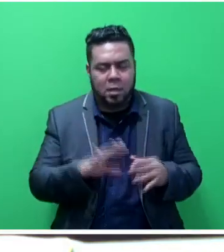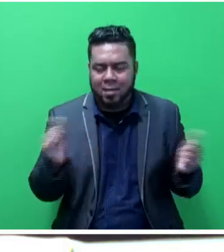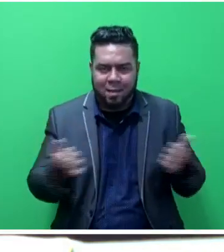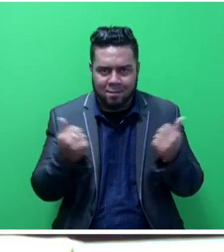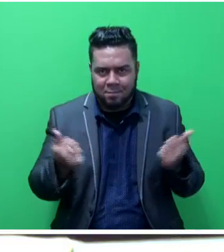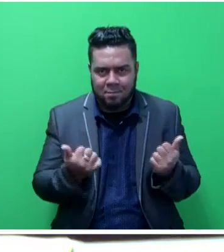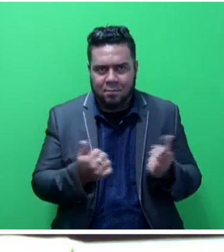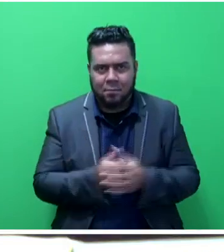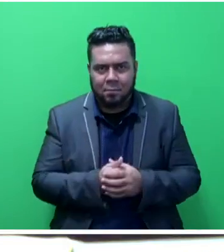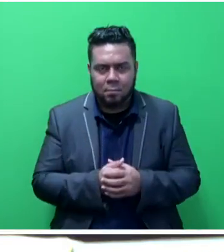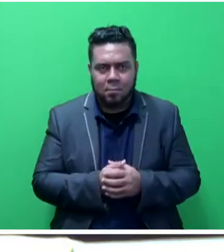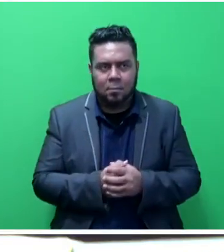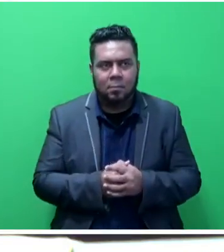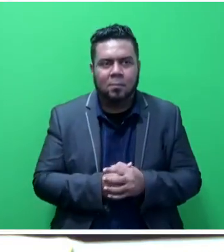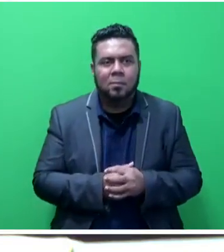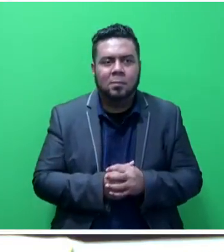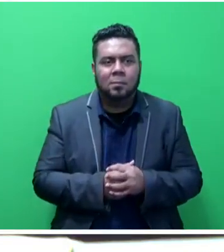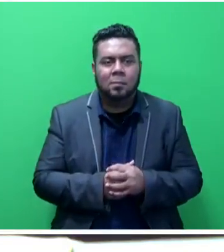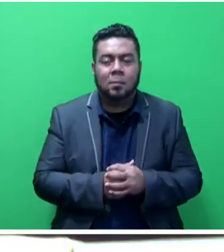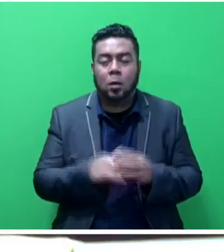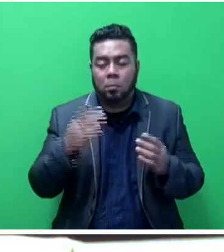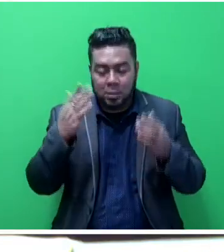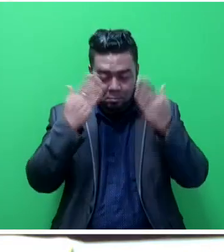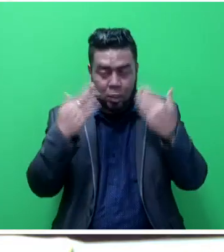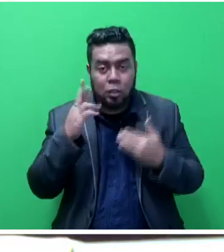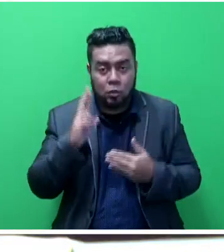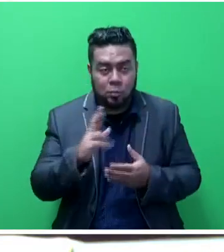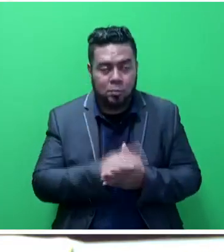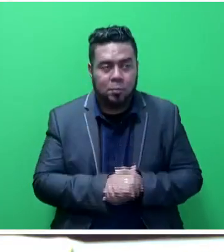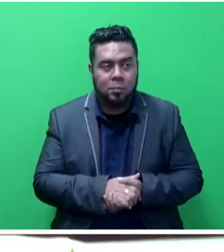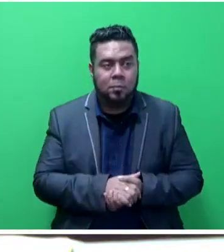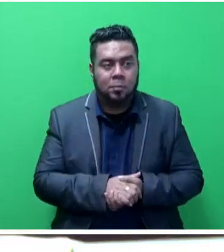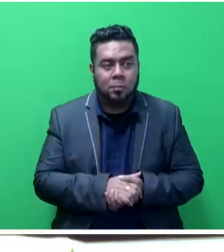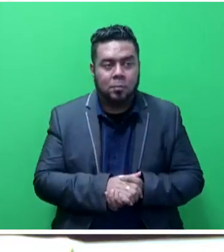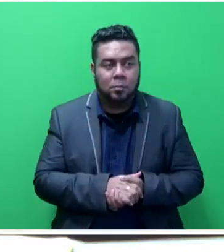following 1987. Mr. Speaker,